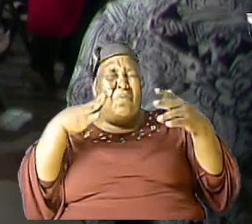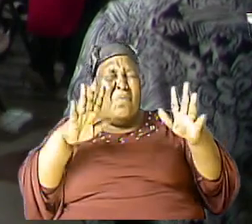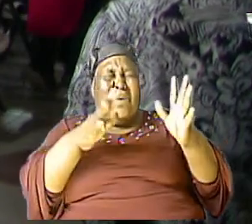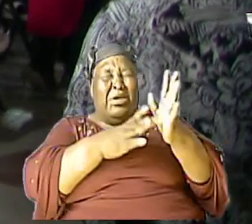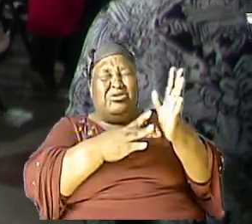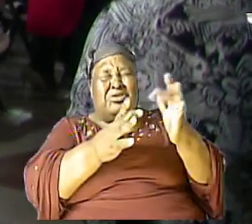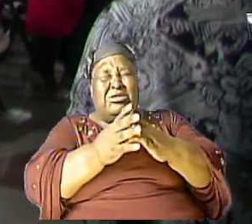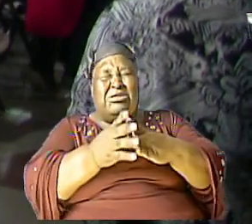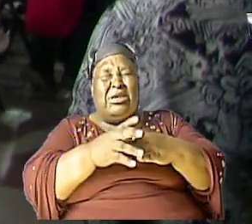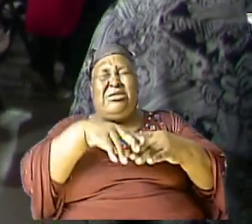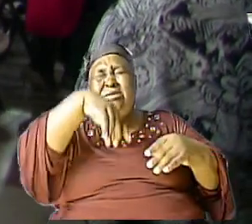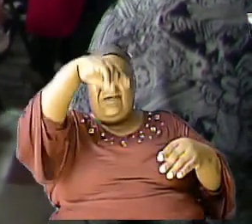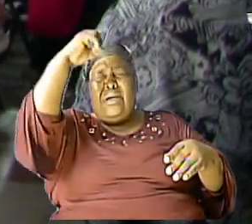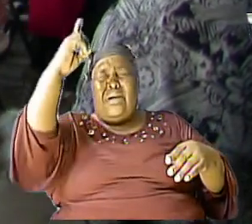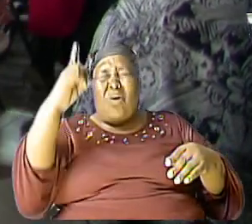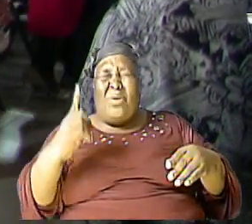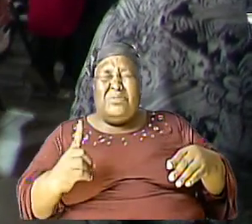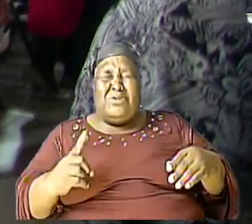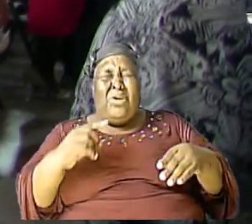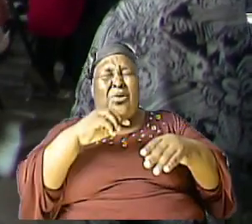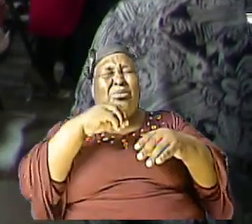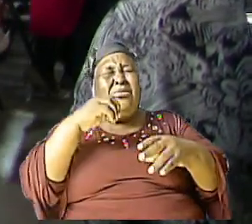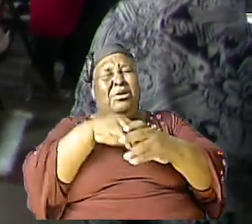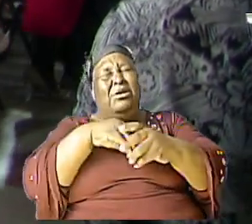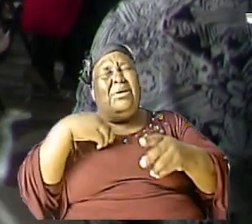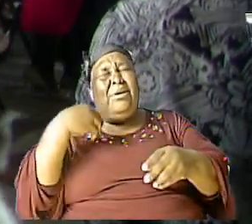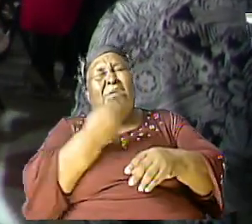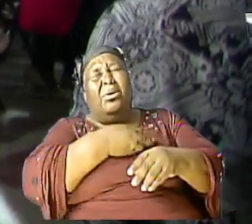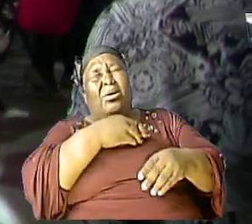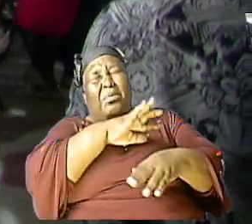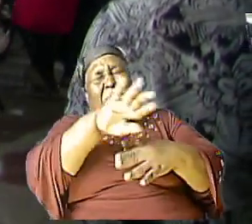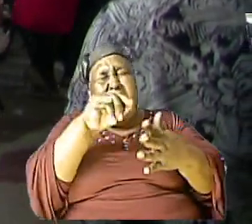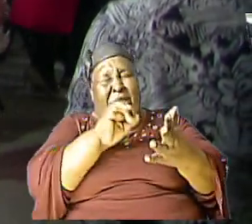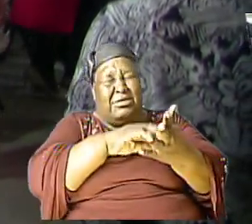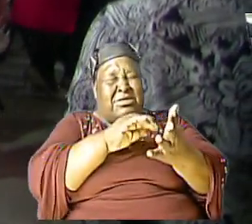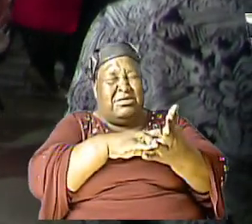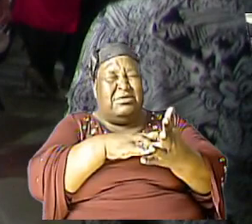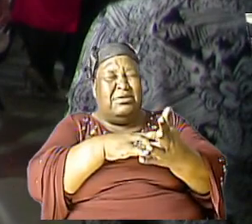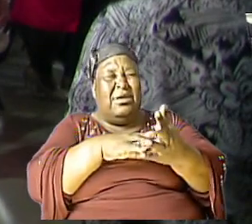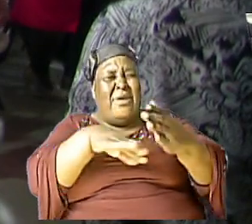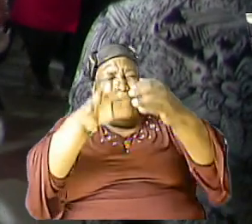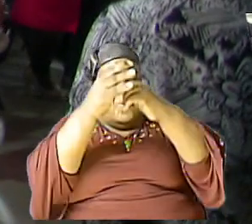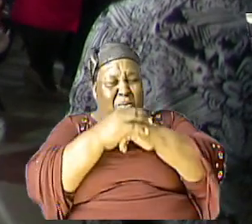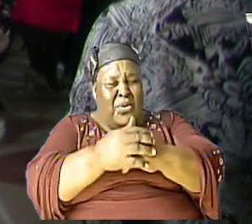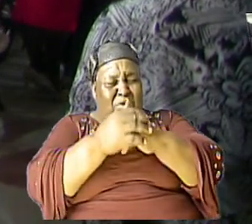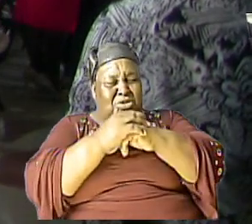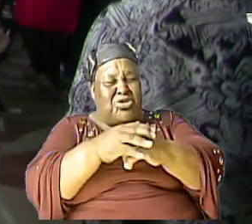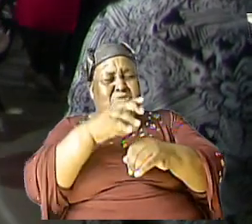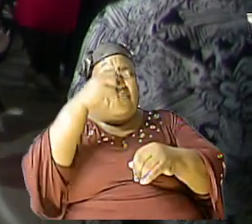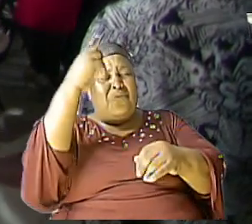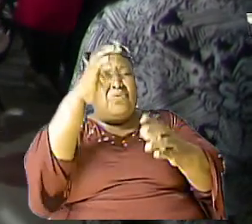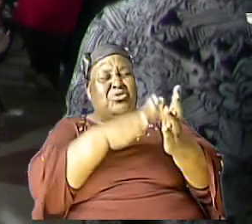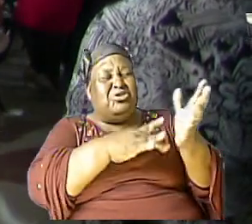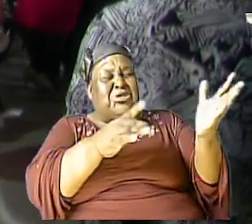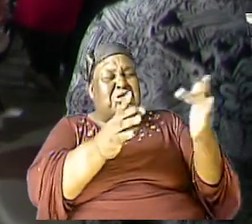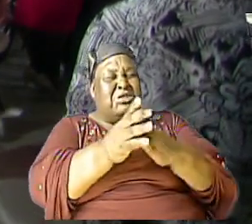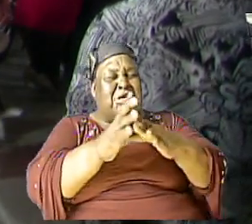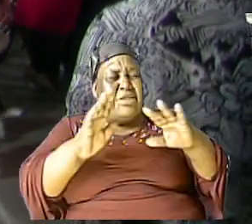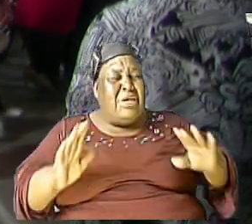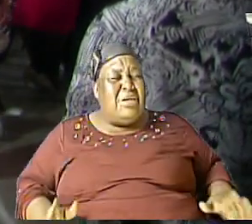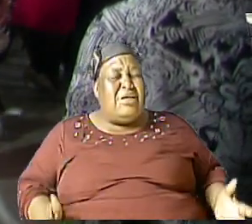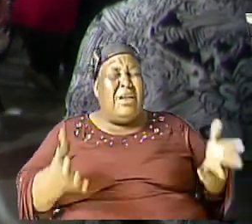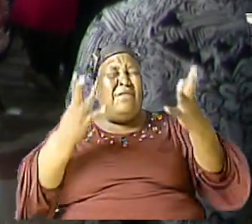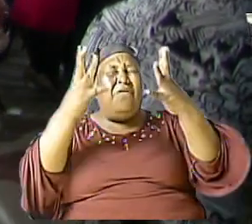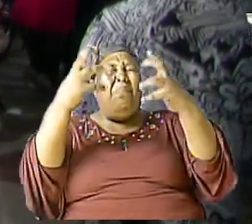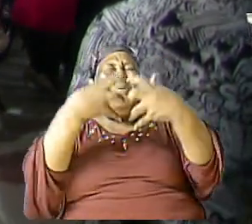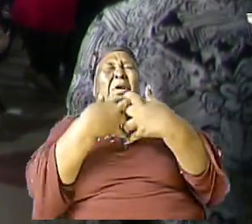hallelujah, to worship you, to magnify you, and to carry out the work of the ministry. I pray